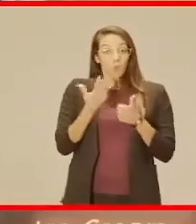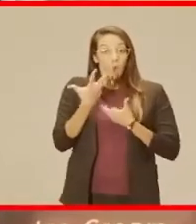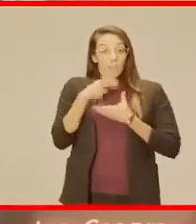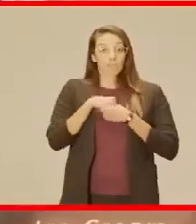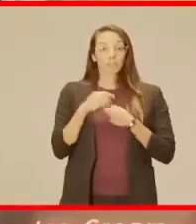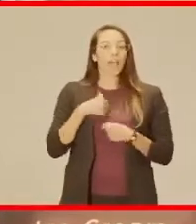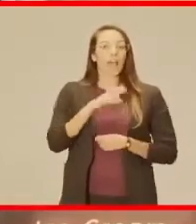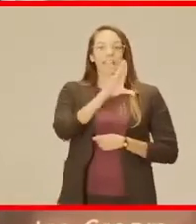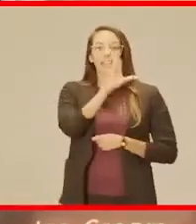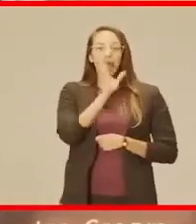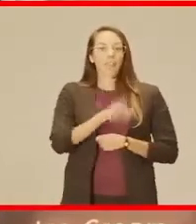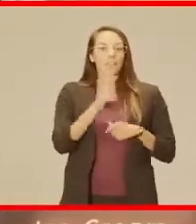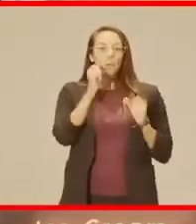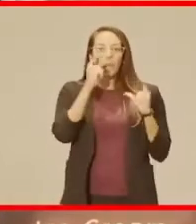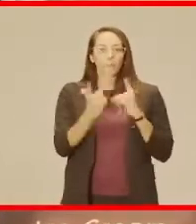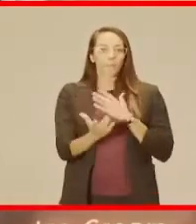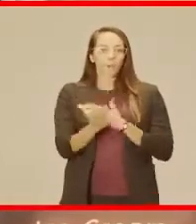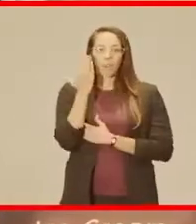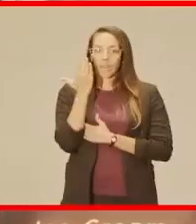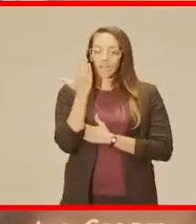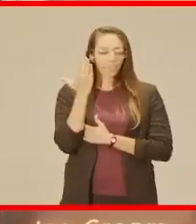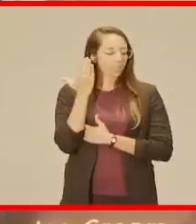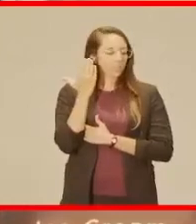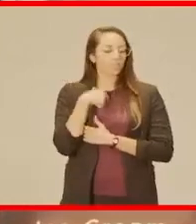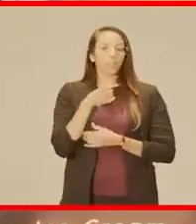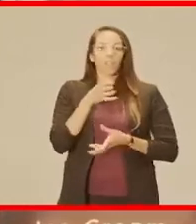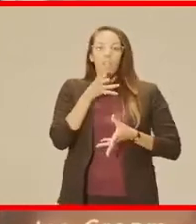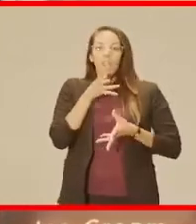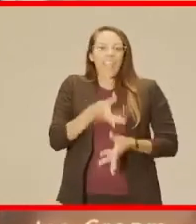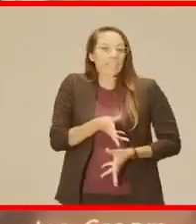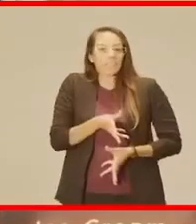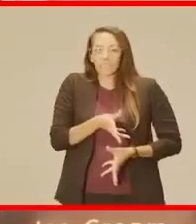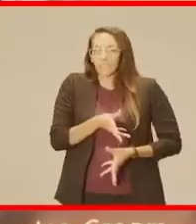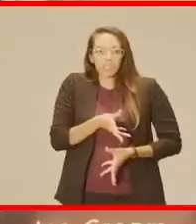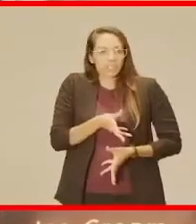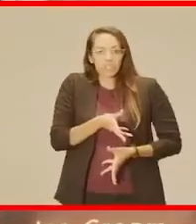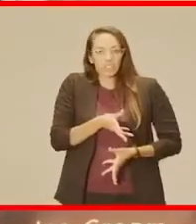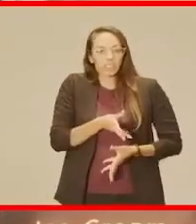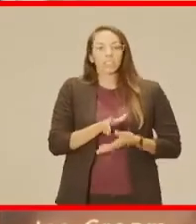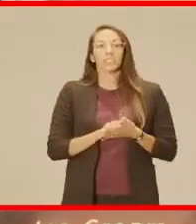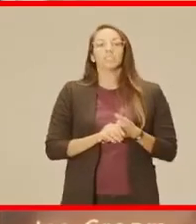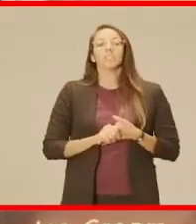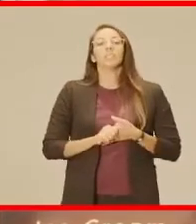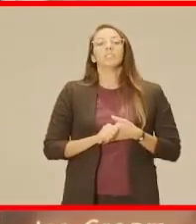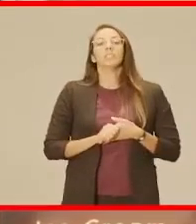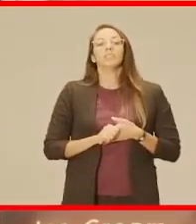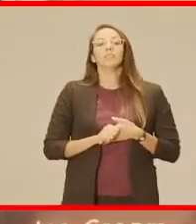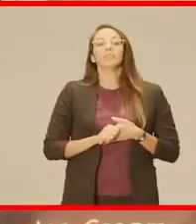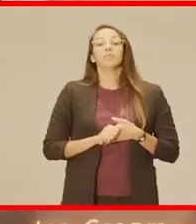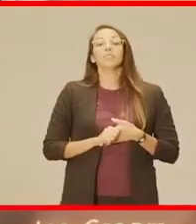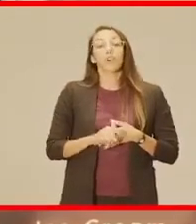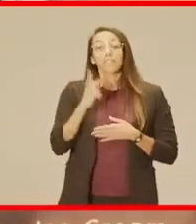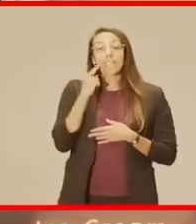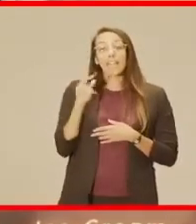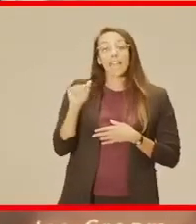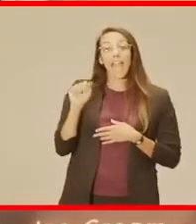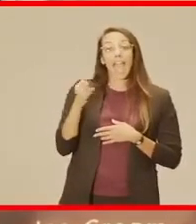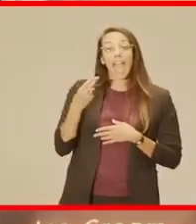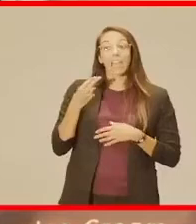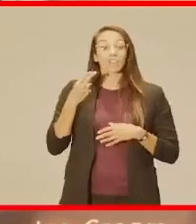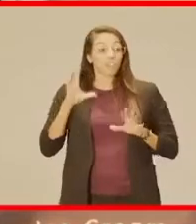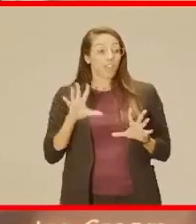person. I hated getting up early. So, you know, seeing Ash Ketchum struggle growing